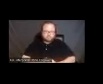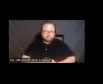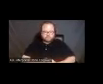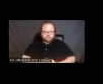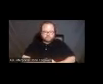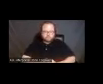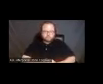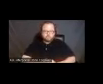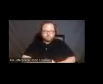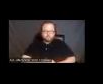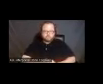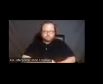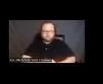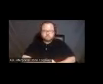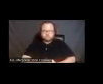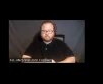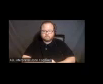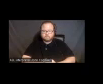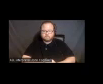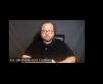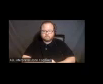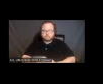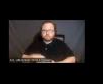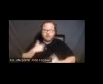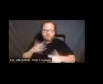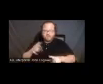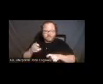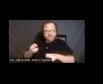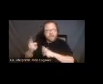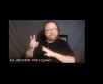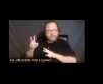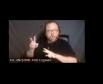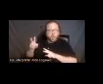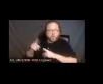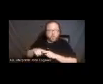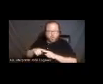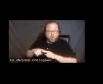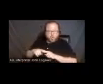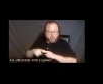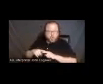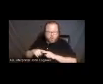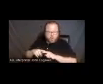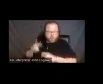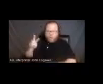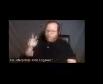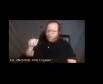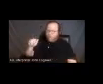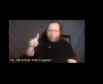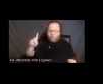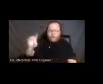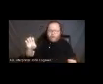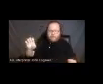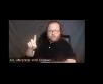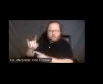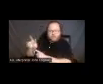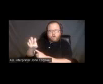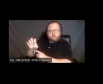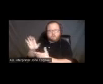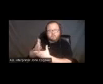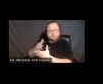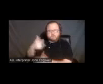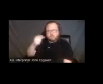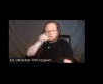And this is And I did ahead. upload that to the Wade Drive, our shared Google